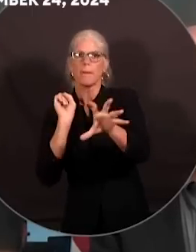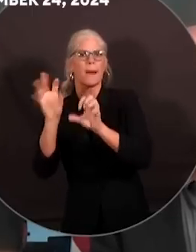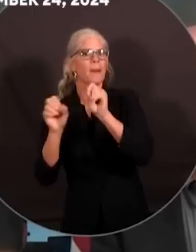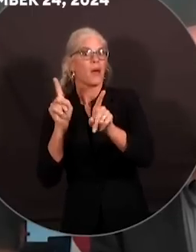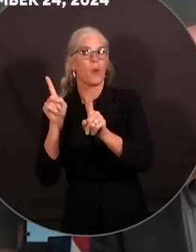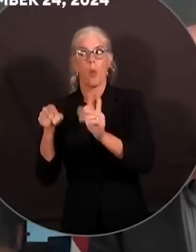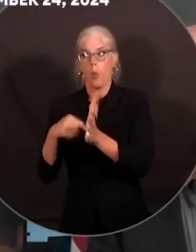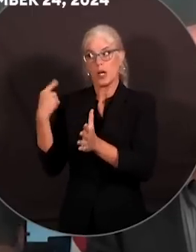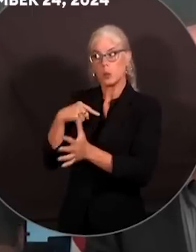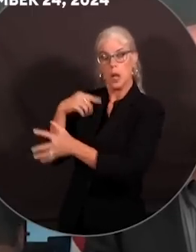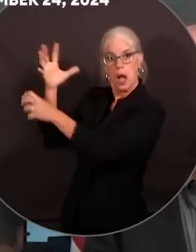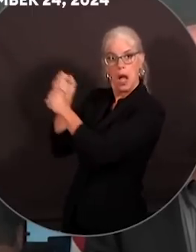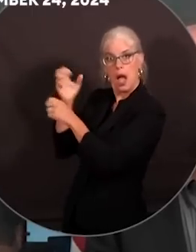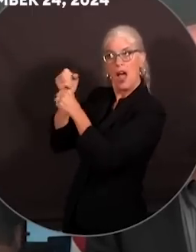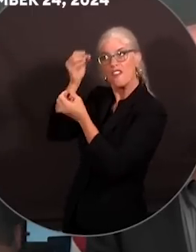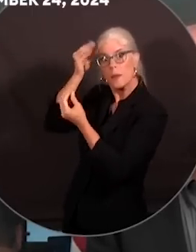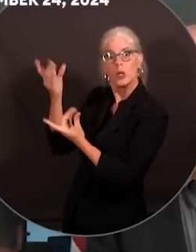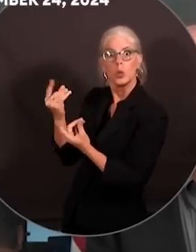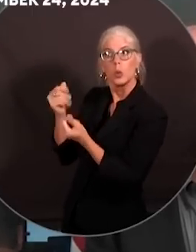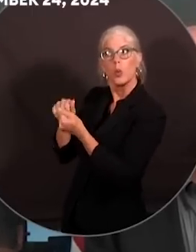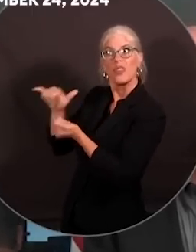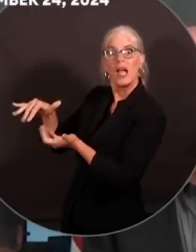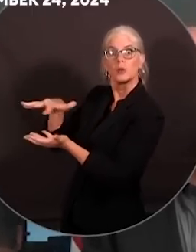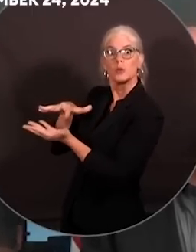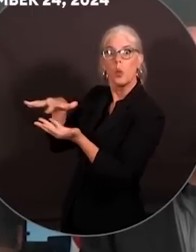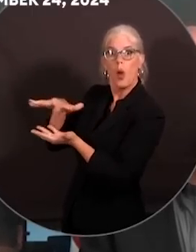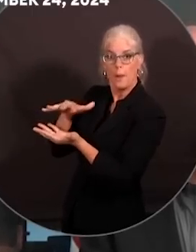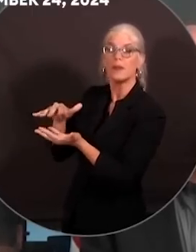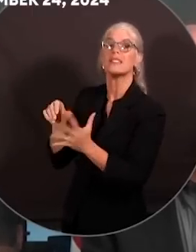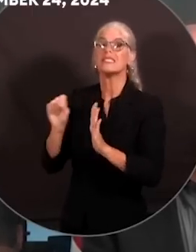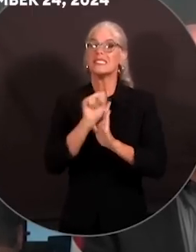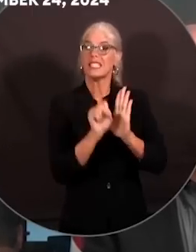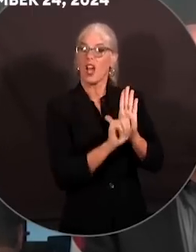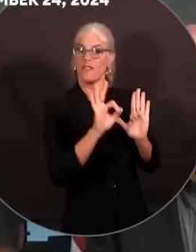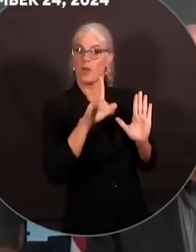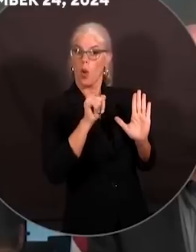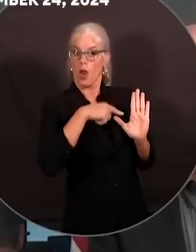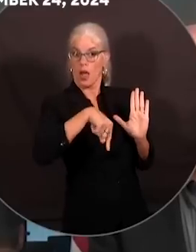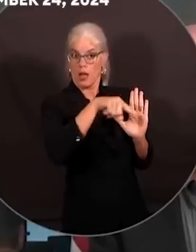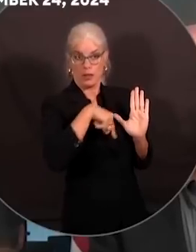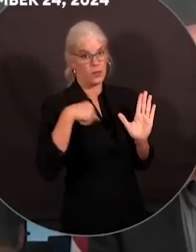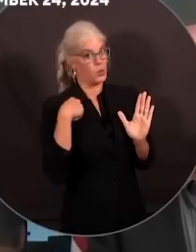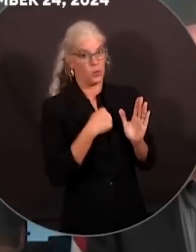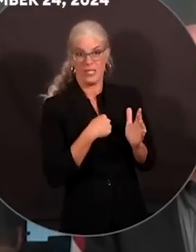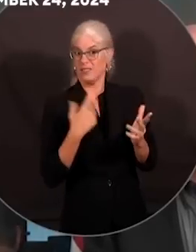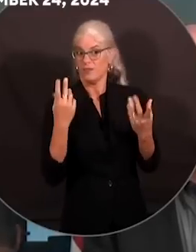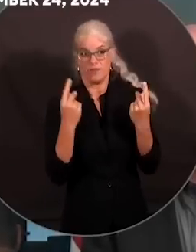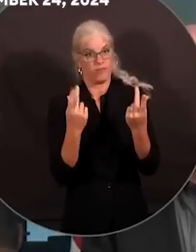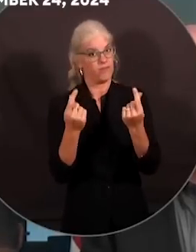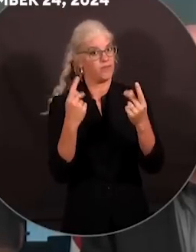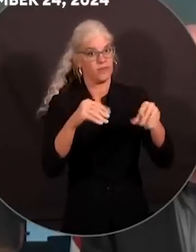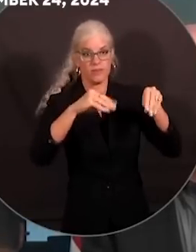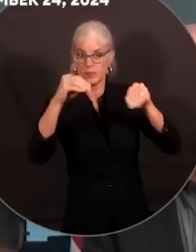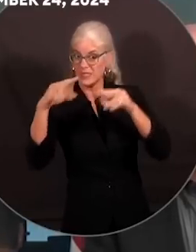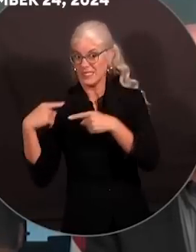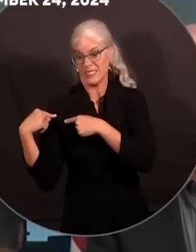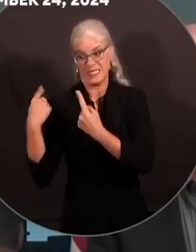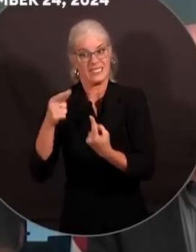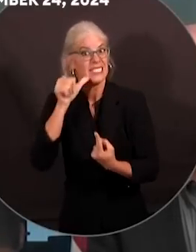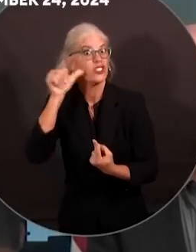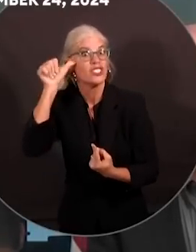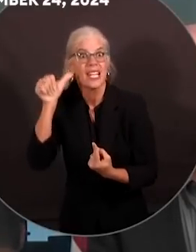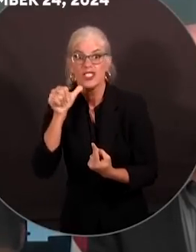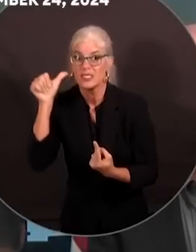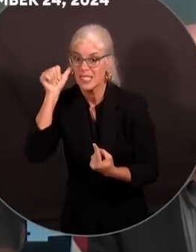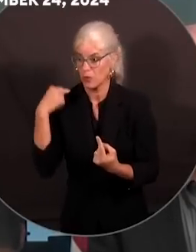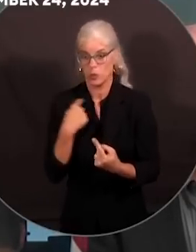information. But for the state of Florida, you know, we've turned on everything starting yesterday. We're rocking and rolling, just like